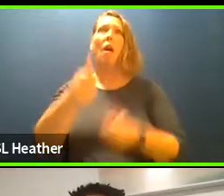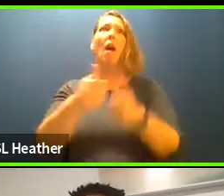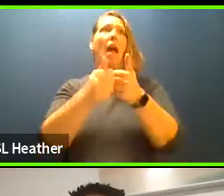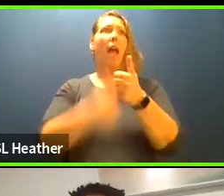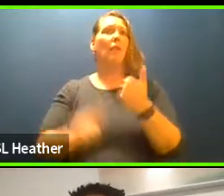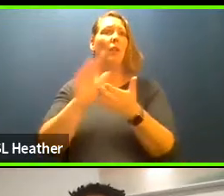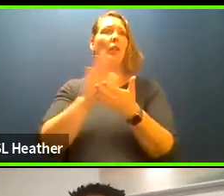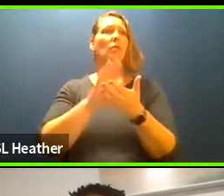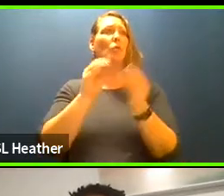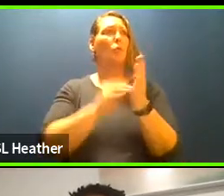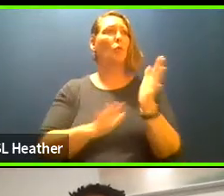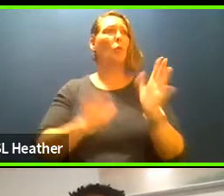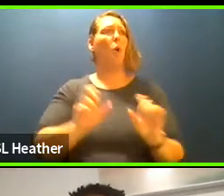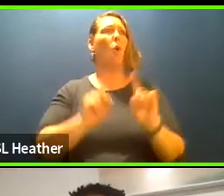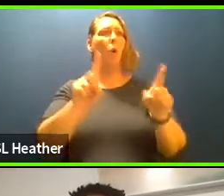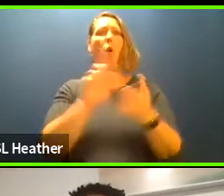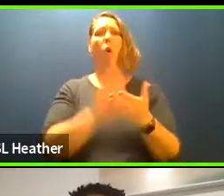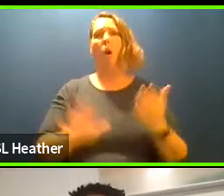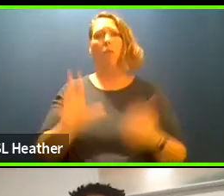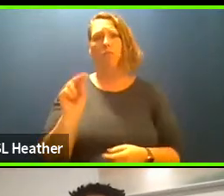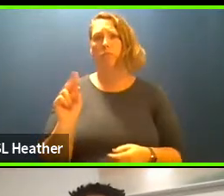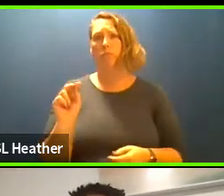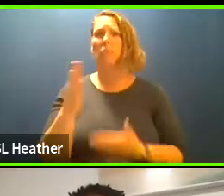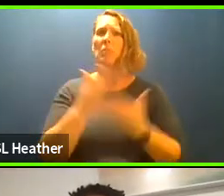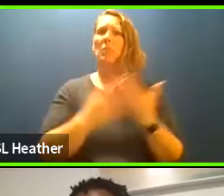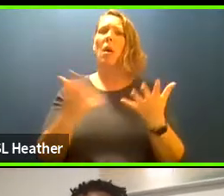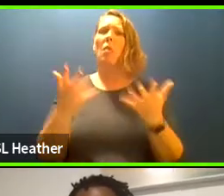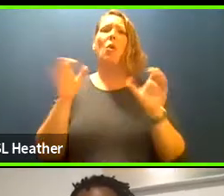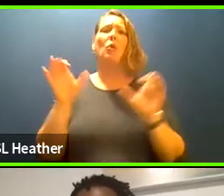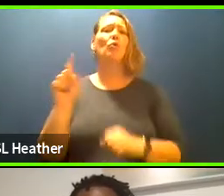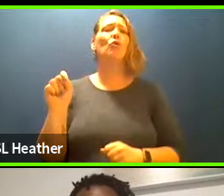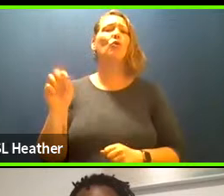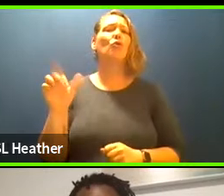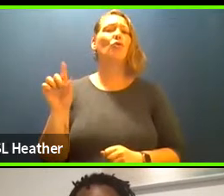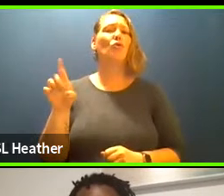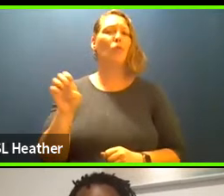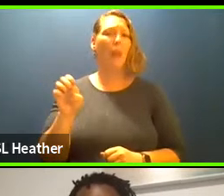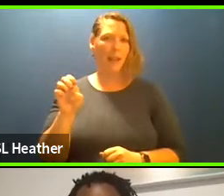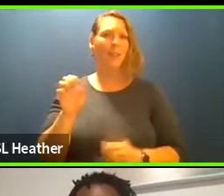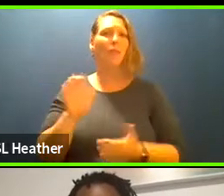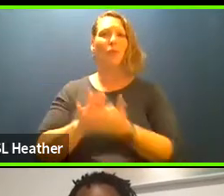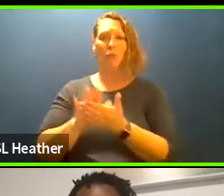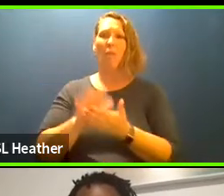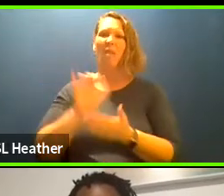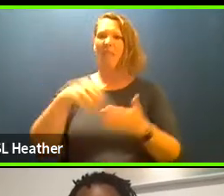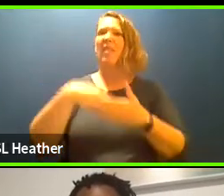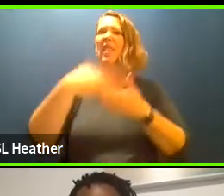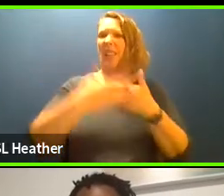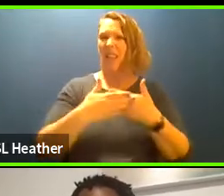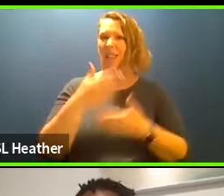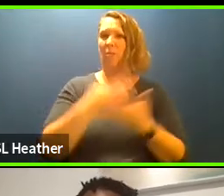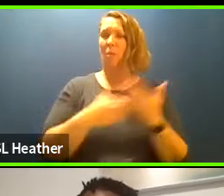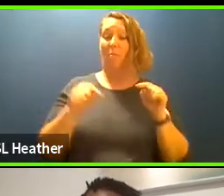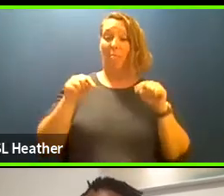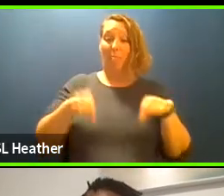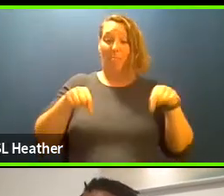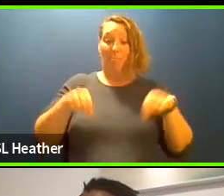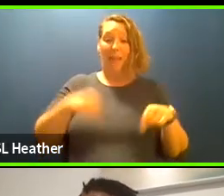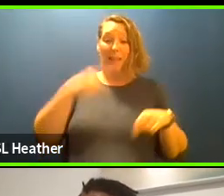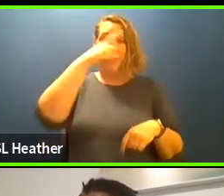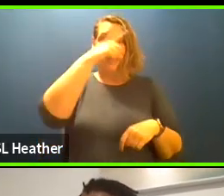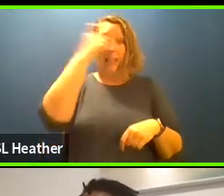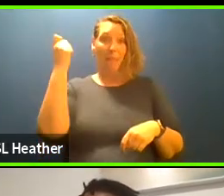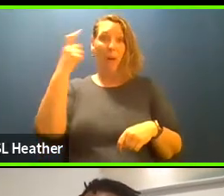to college. Some are going to do some things with the trades, and that's our next part. But for this summer, because of